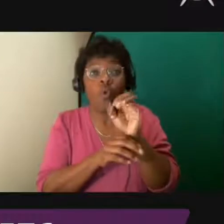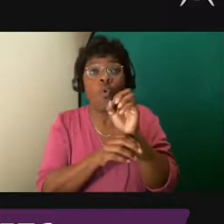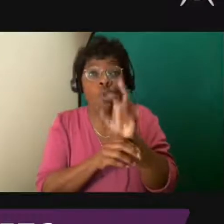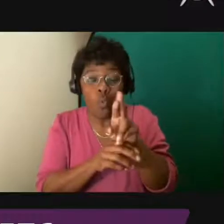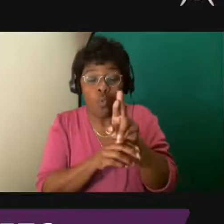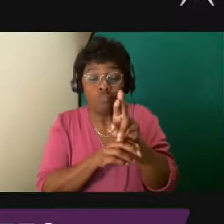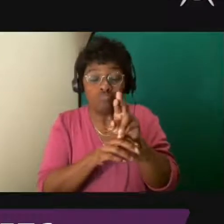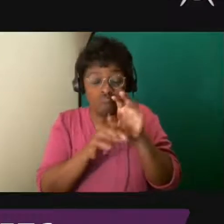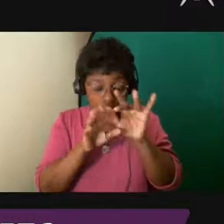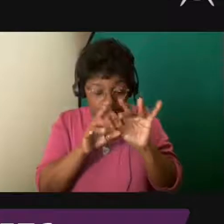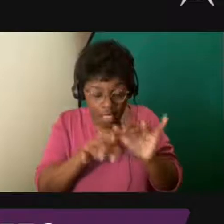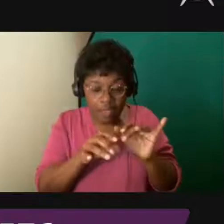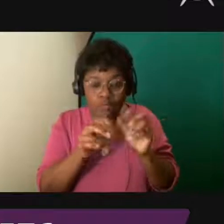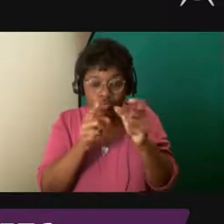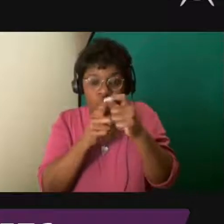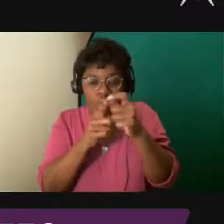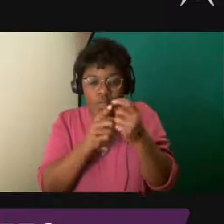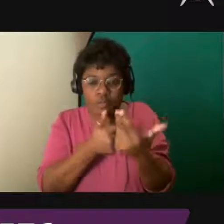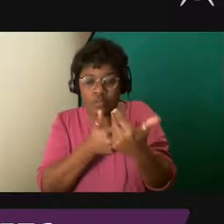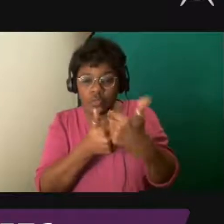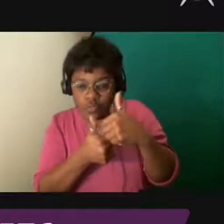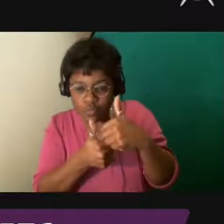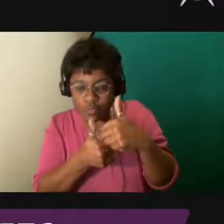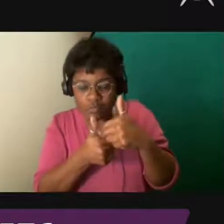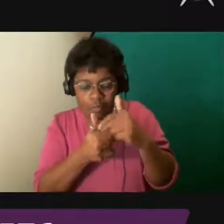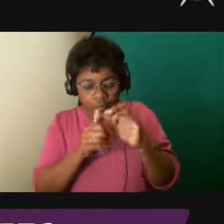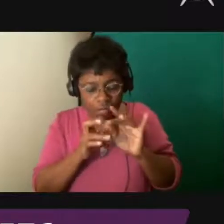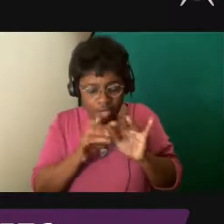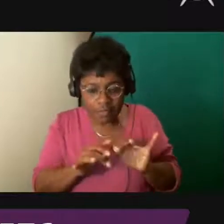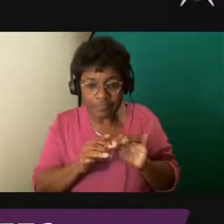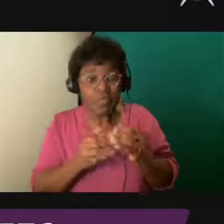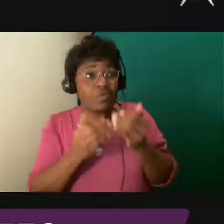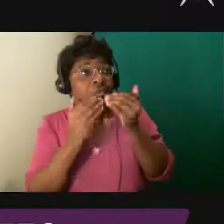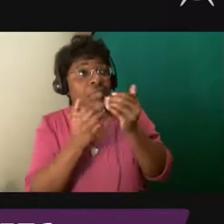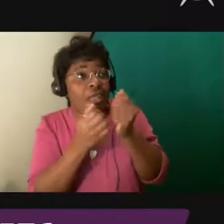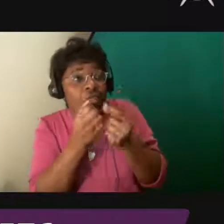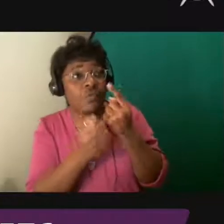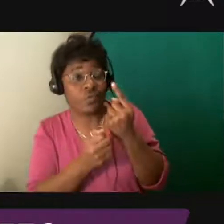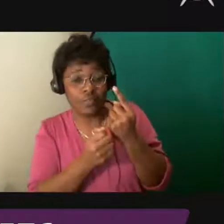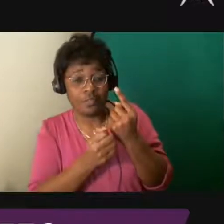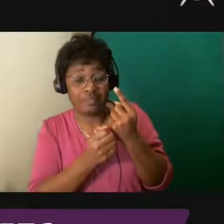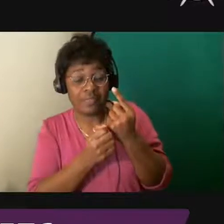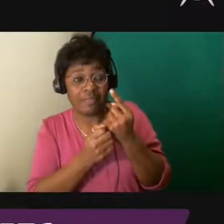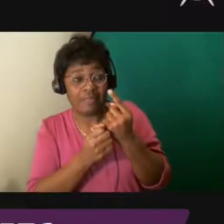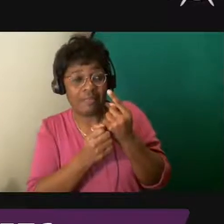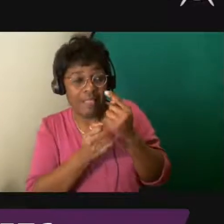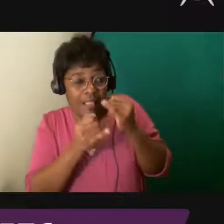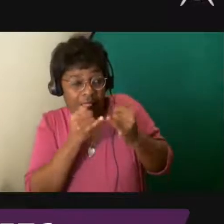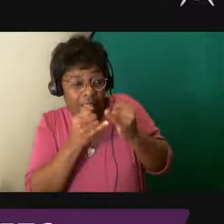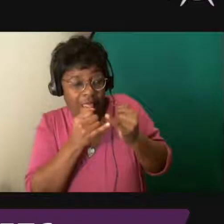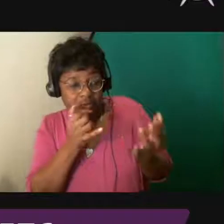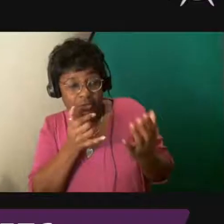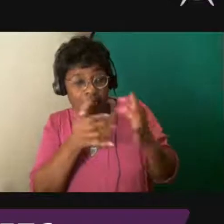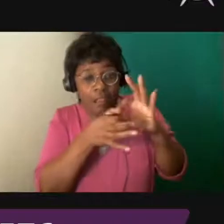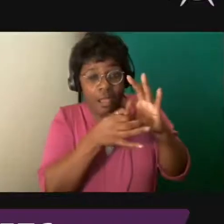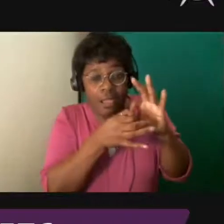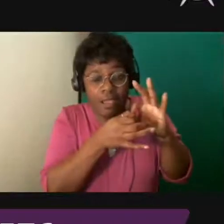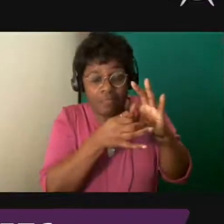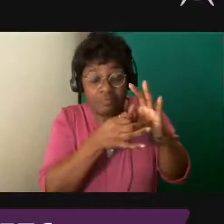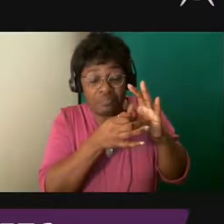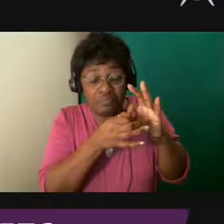join in the chat. Again, we want to thank everybody. Here's the final connection. If you want to connect to us